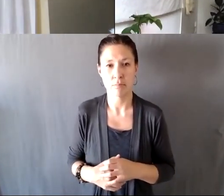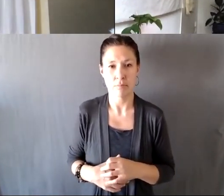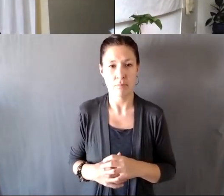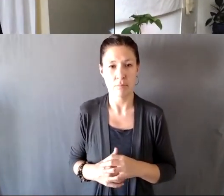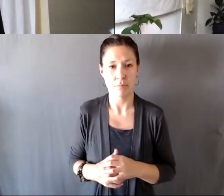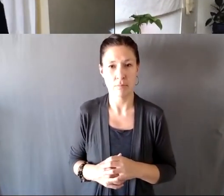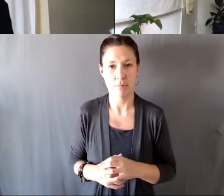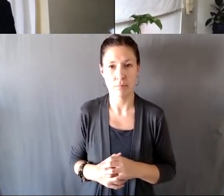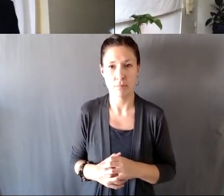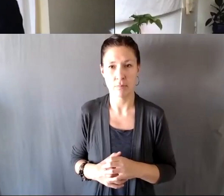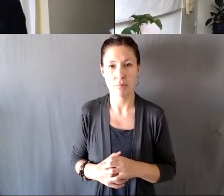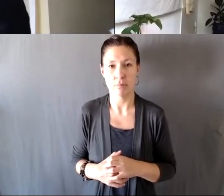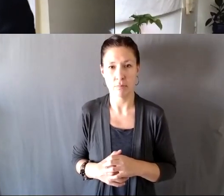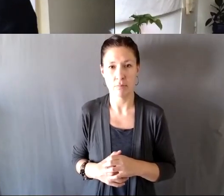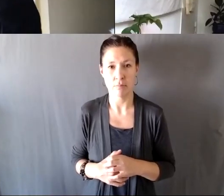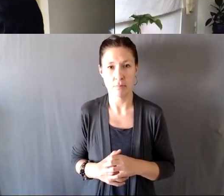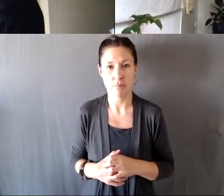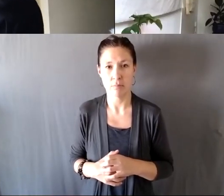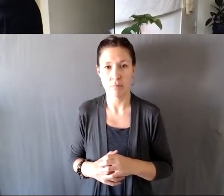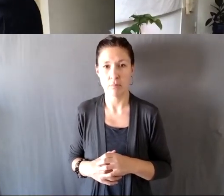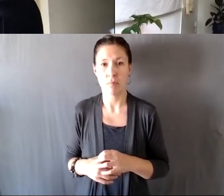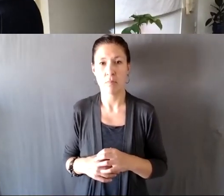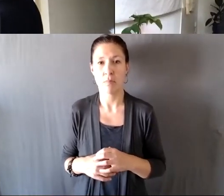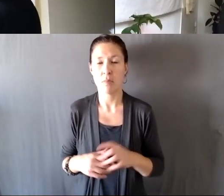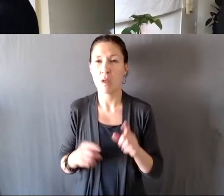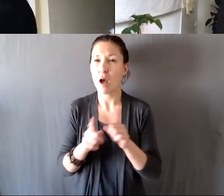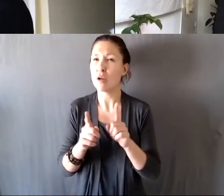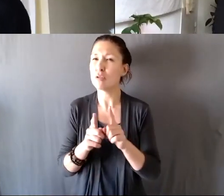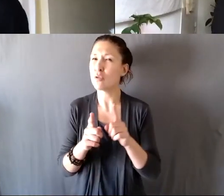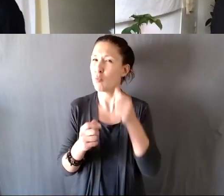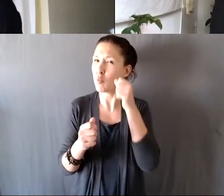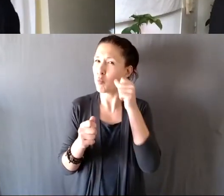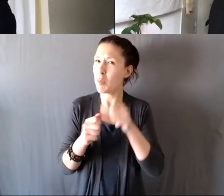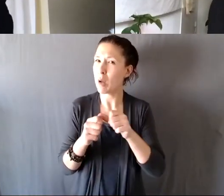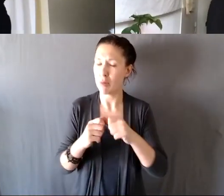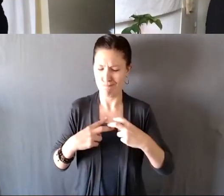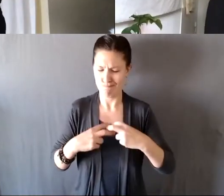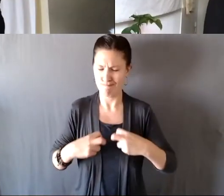This is another good moment to scan the body for emotions.